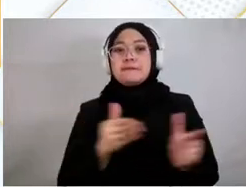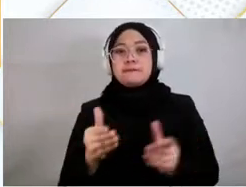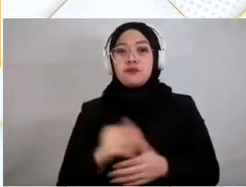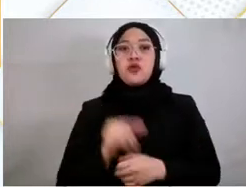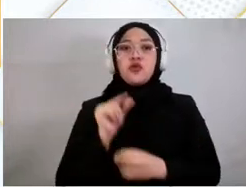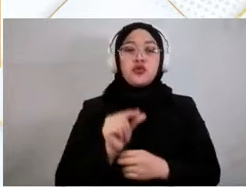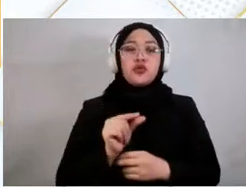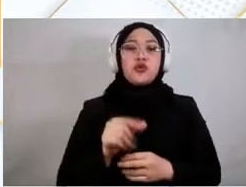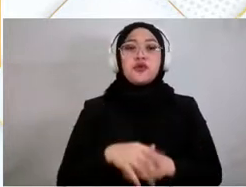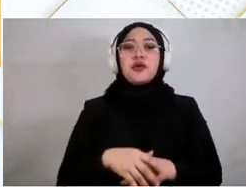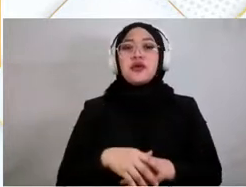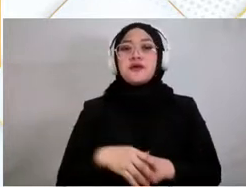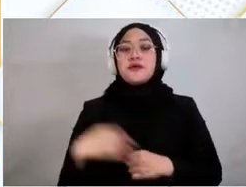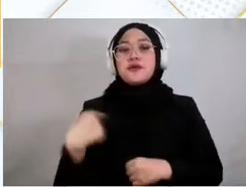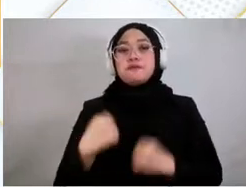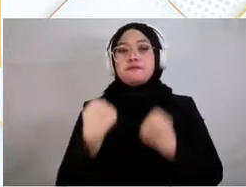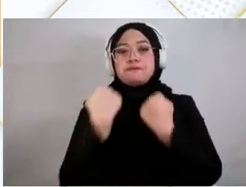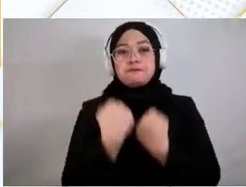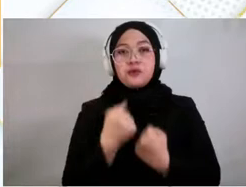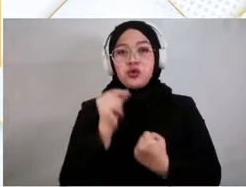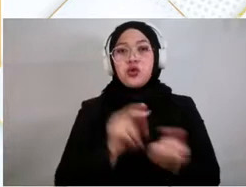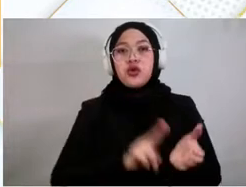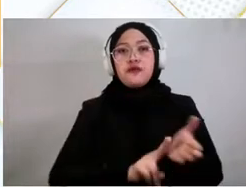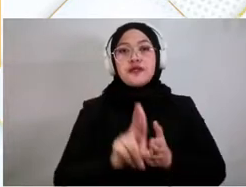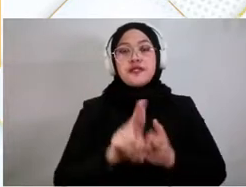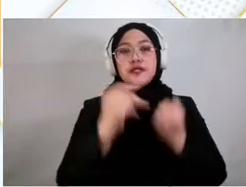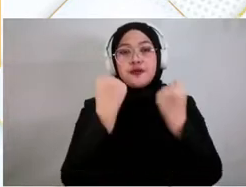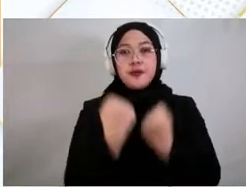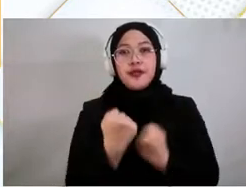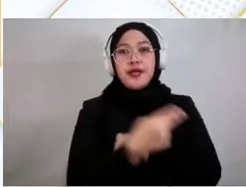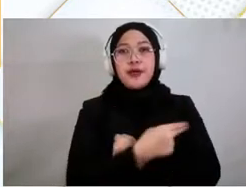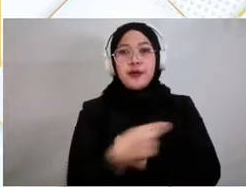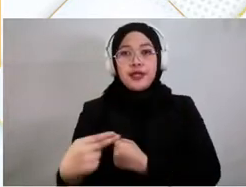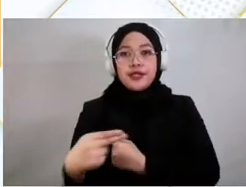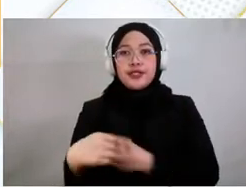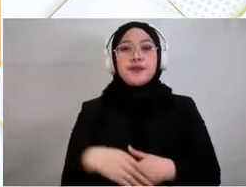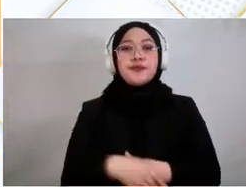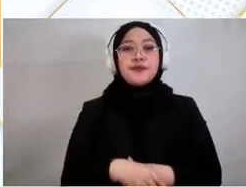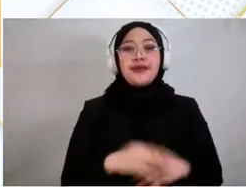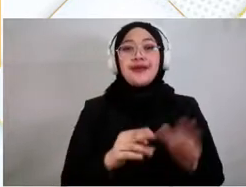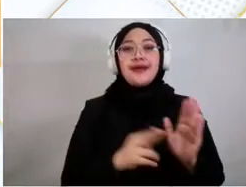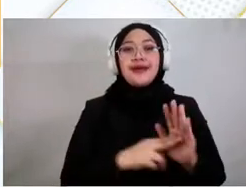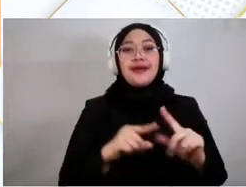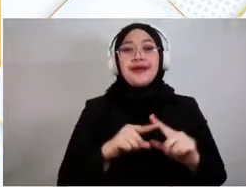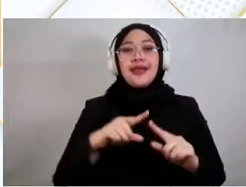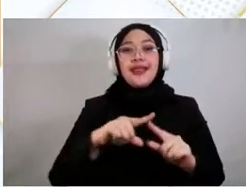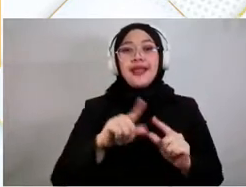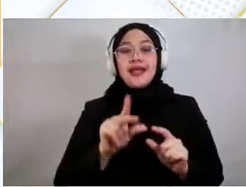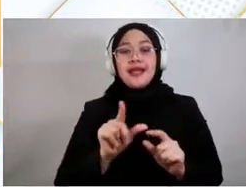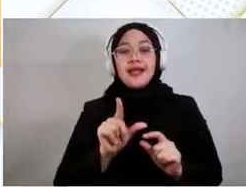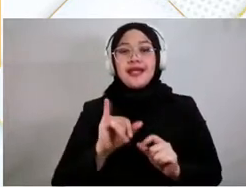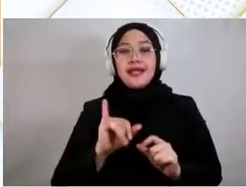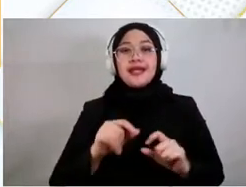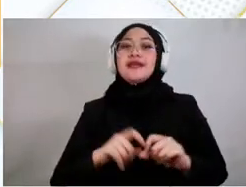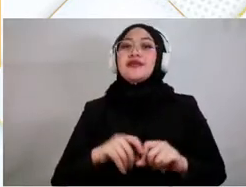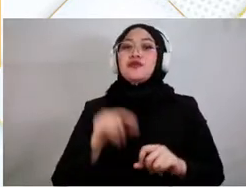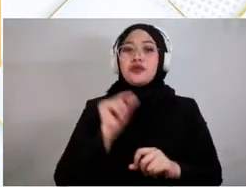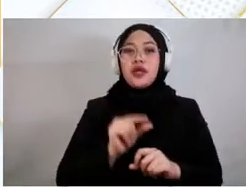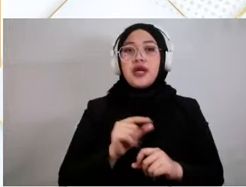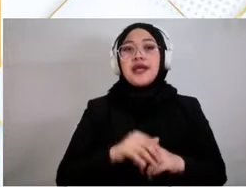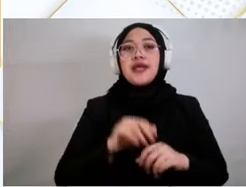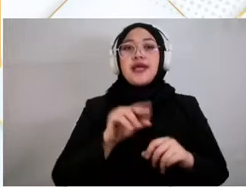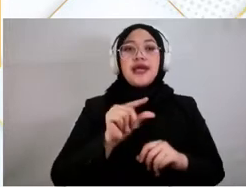Defense Diplomacy Study Program, Indonesia Defense University. There's also Natalie Sambi, founder and executive director of Verve